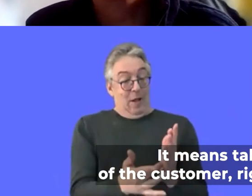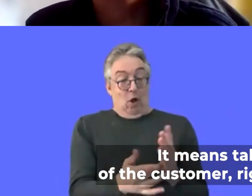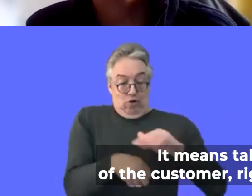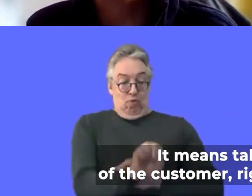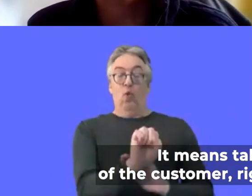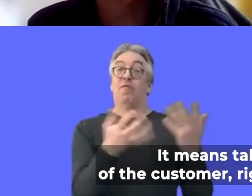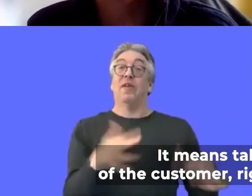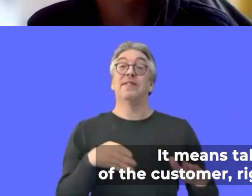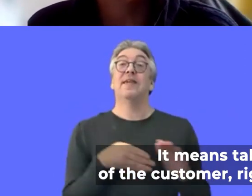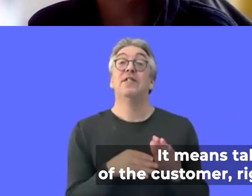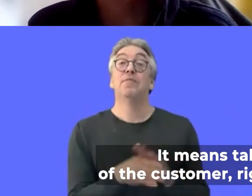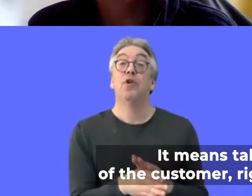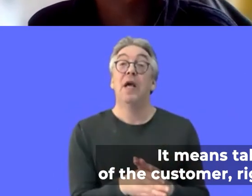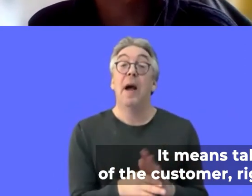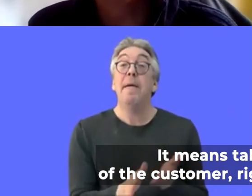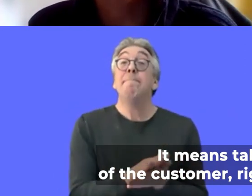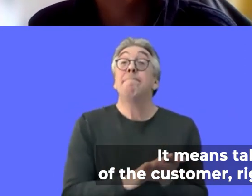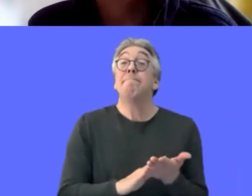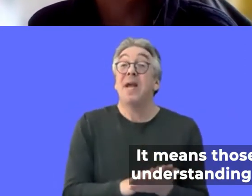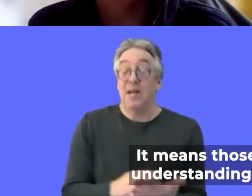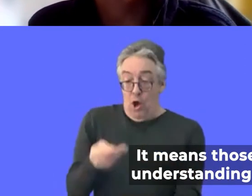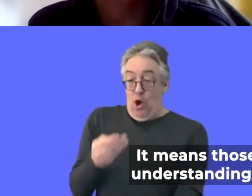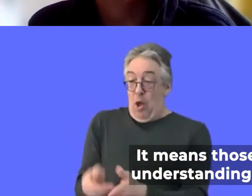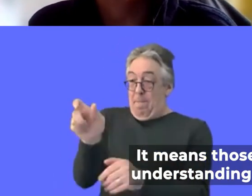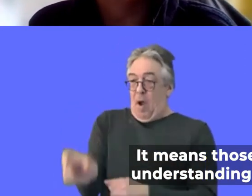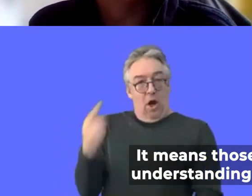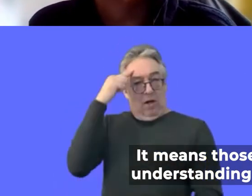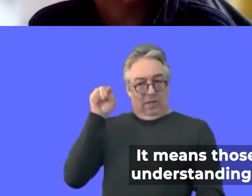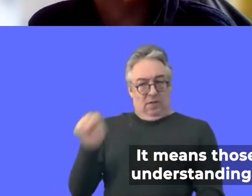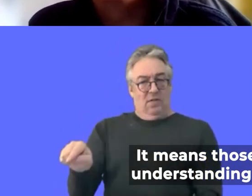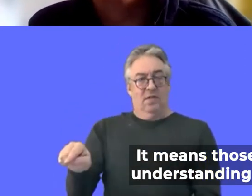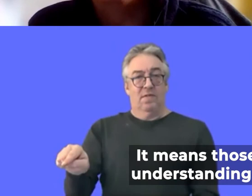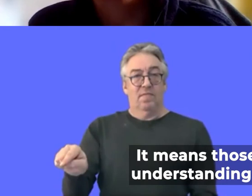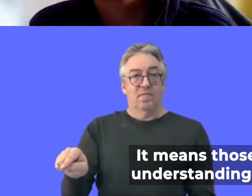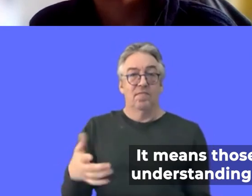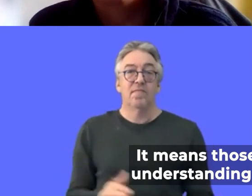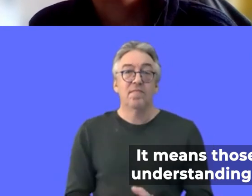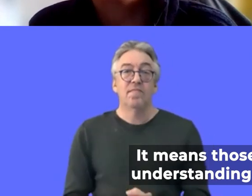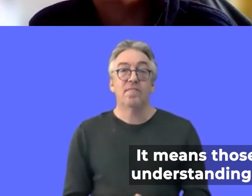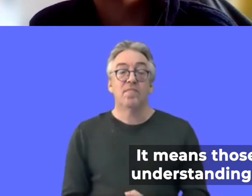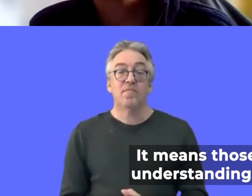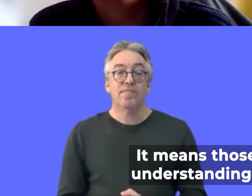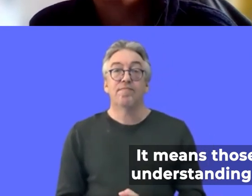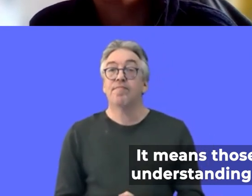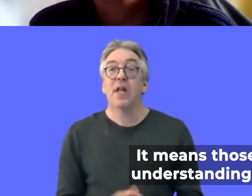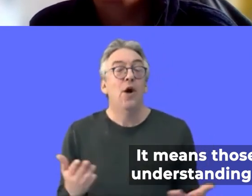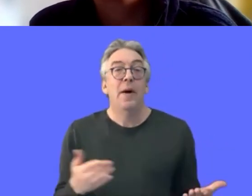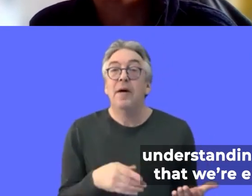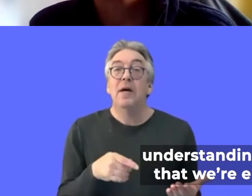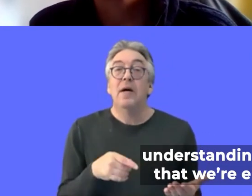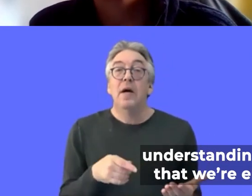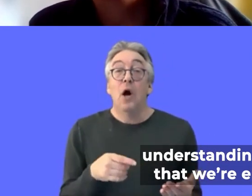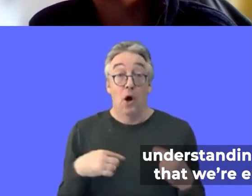taking account of the customer right from the outset. It means those things around, you know, understanding, for us, it